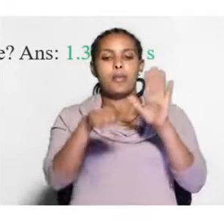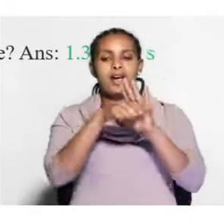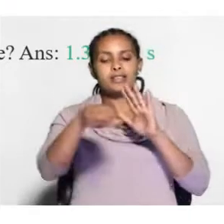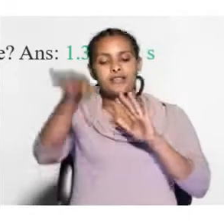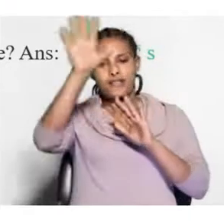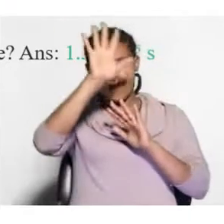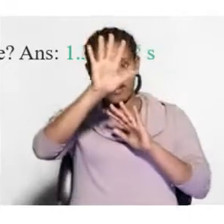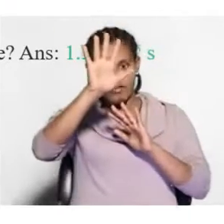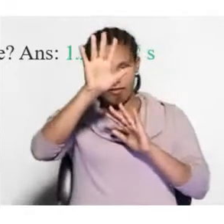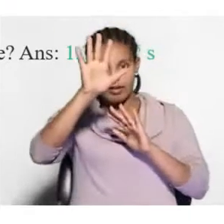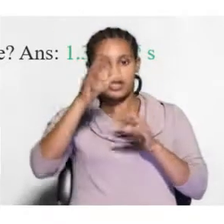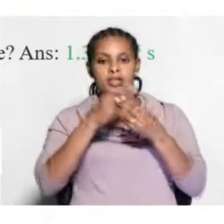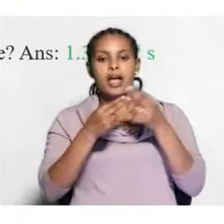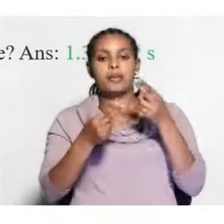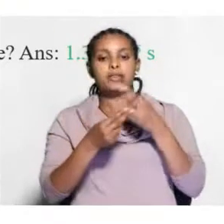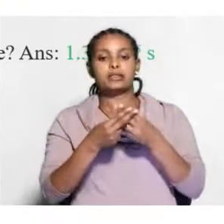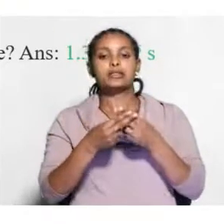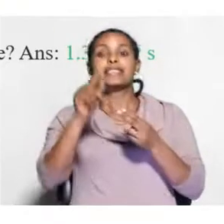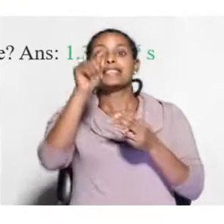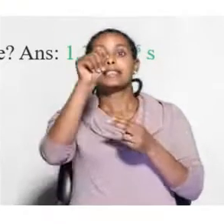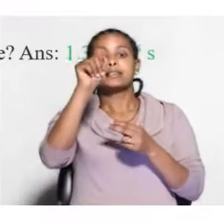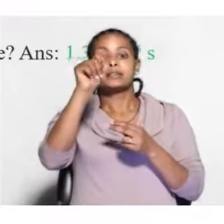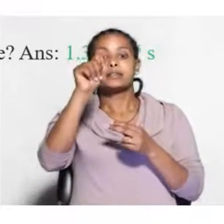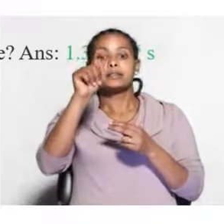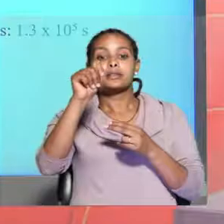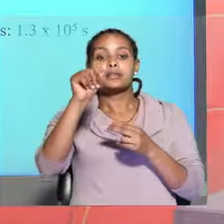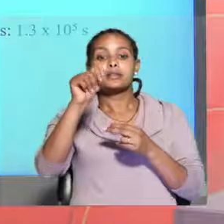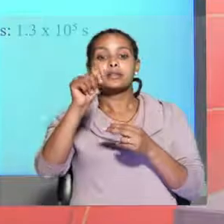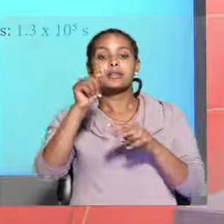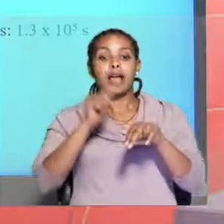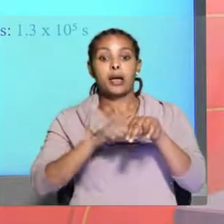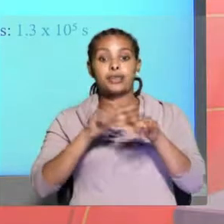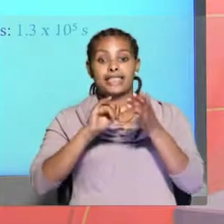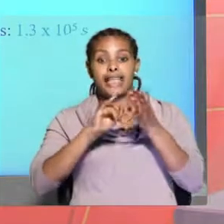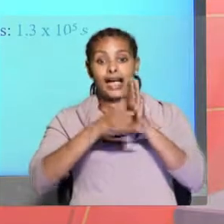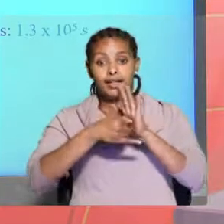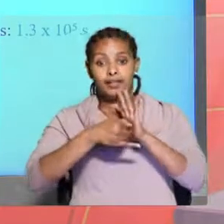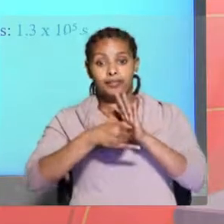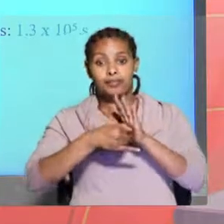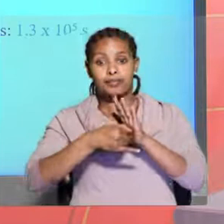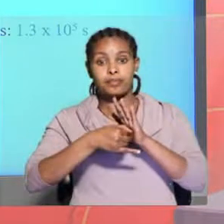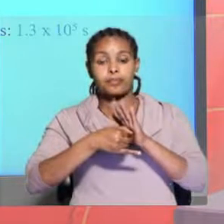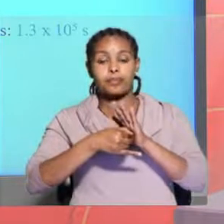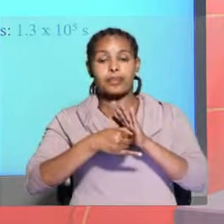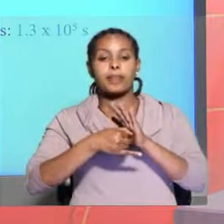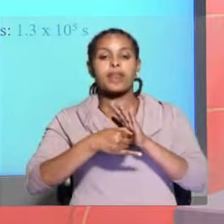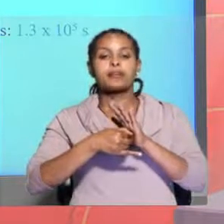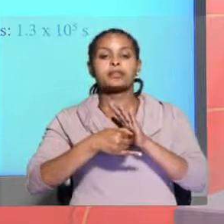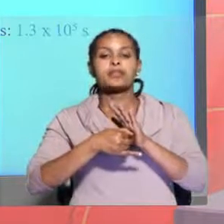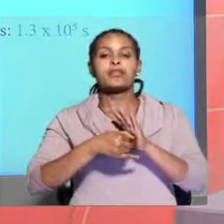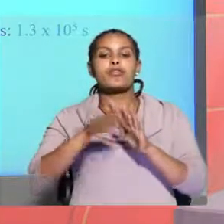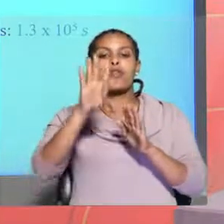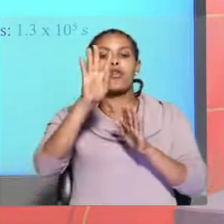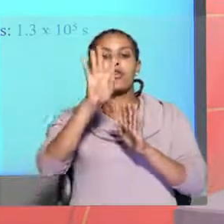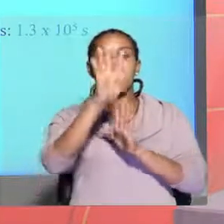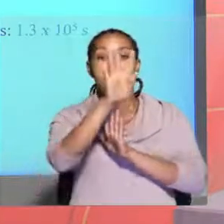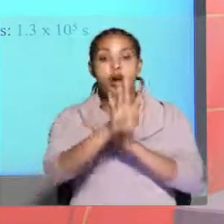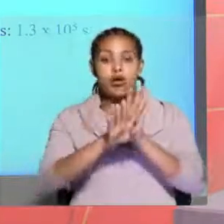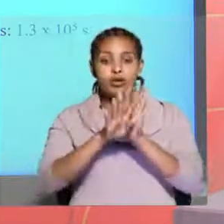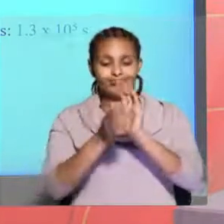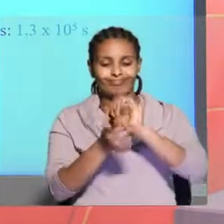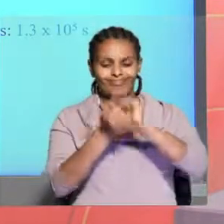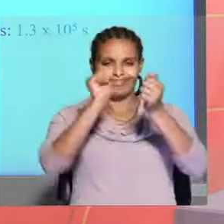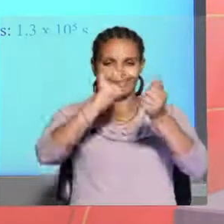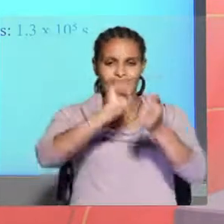minus 5 times t, time in second. Time, given time is 4 hours. In